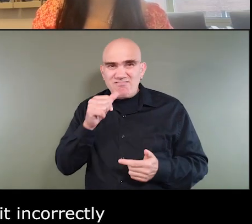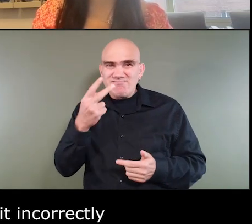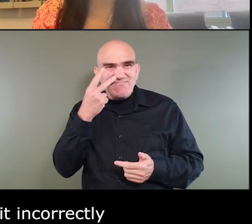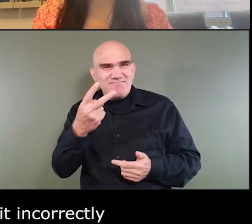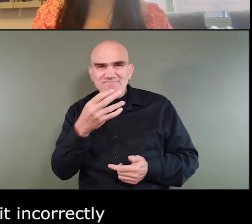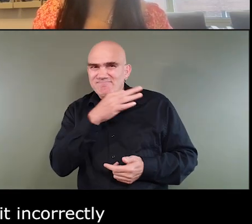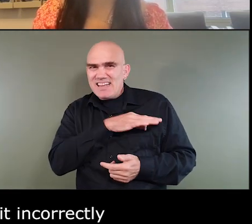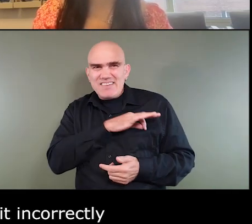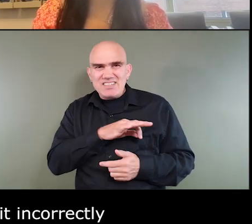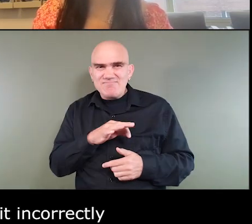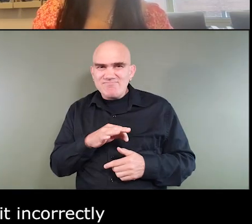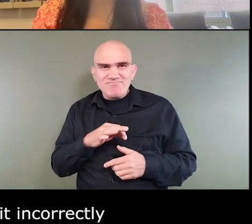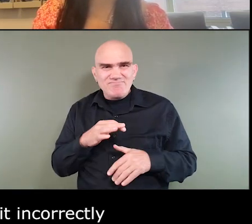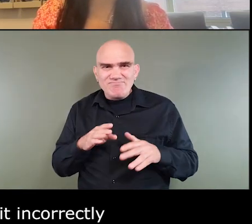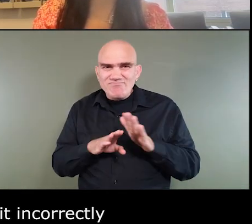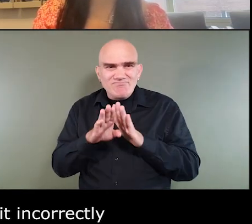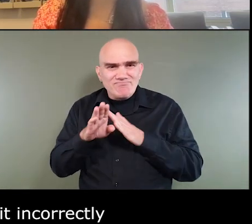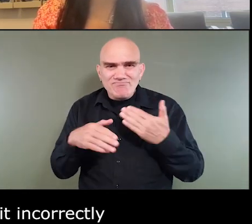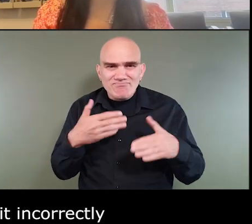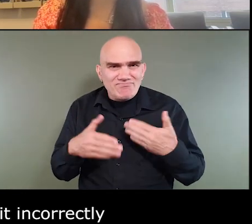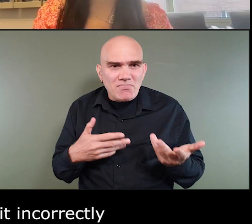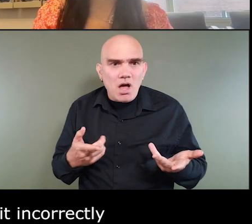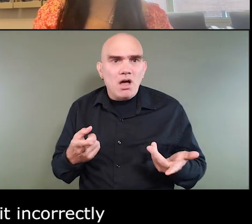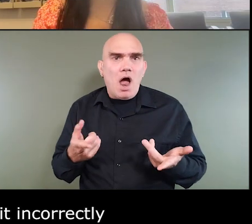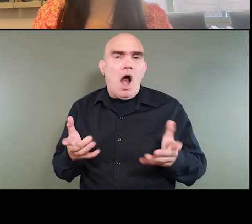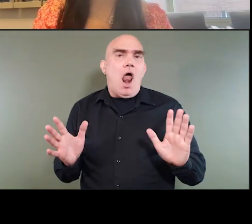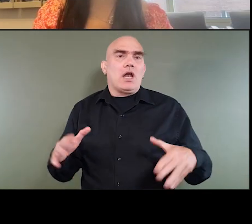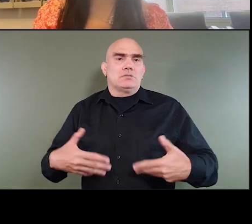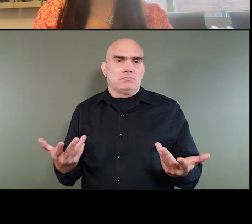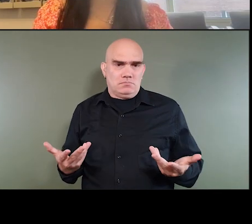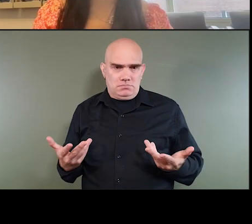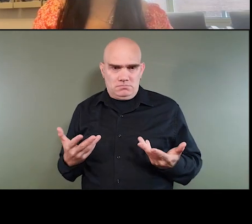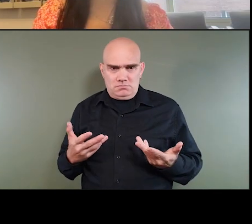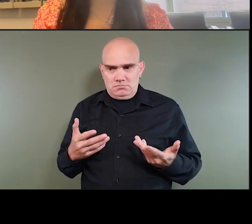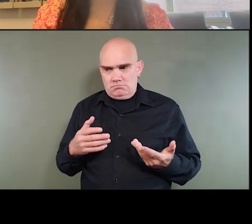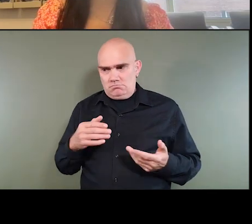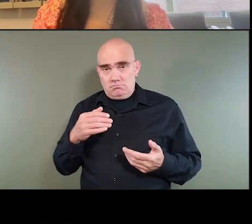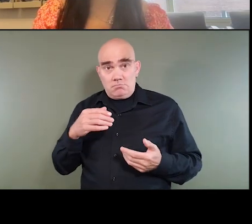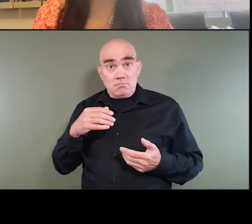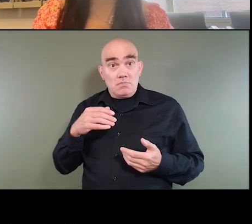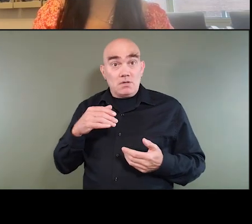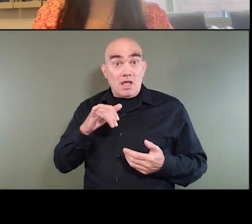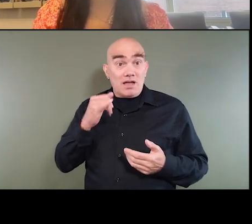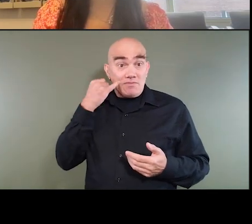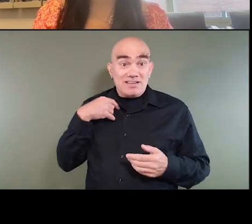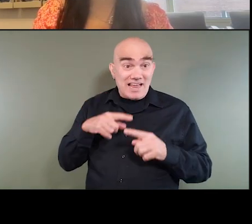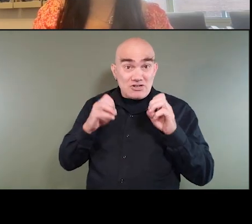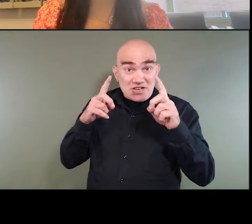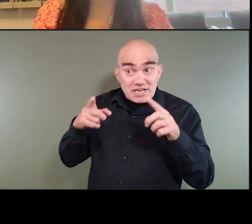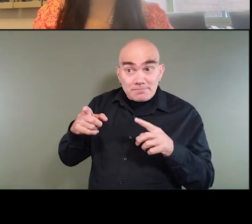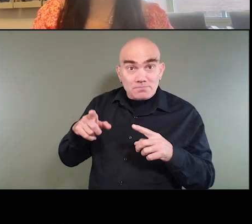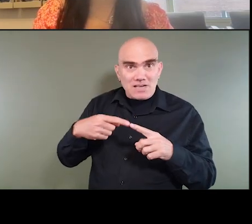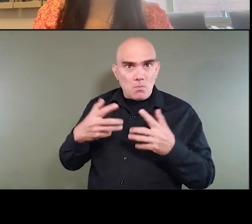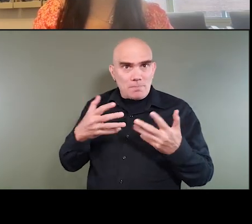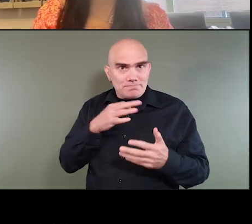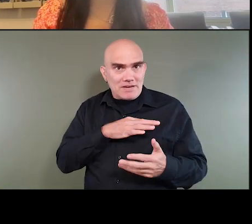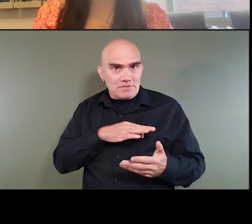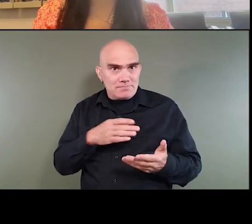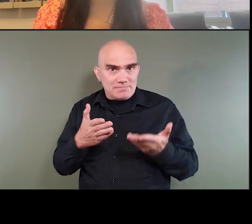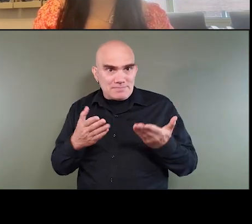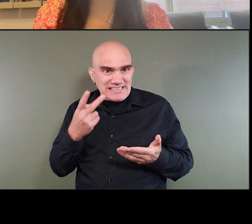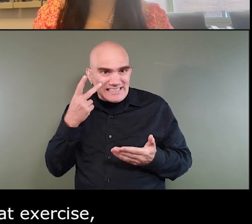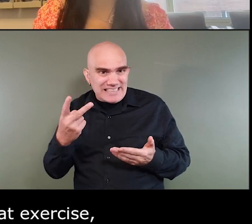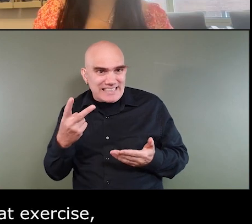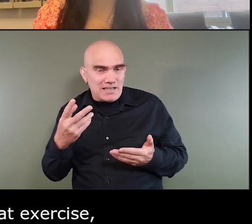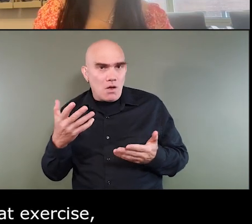it incorrectly and or don't perceive benefits, like if we're not able to educate them around what benefits they